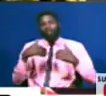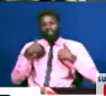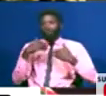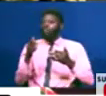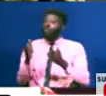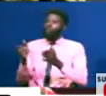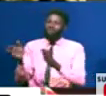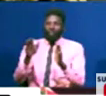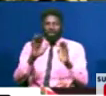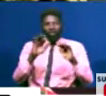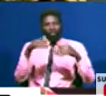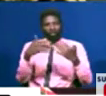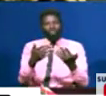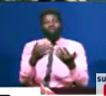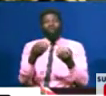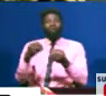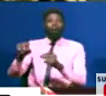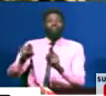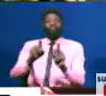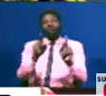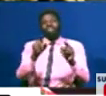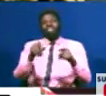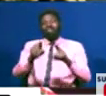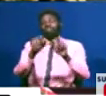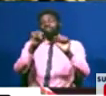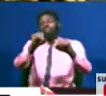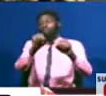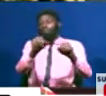have the opportunity to be able to